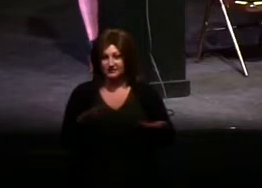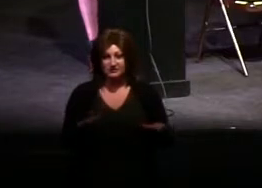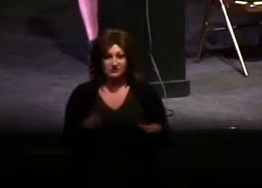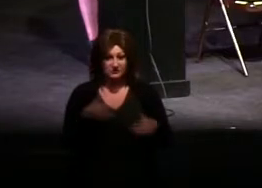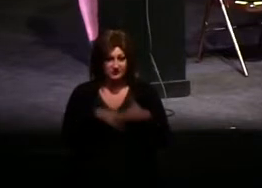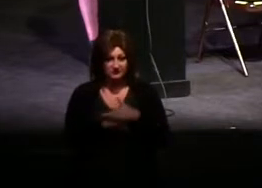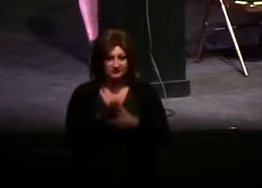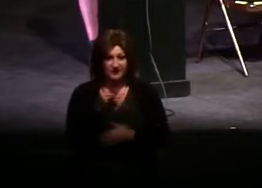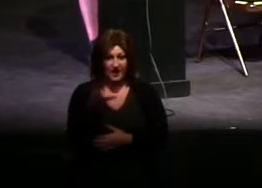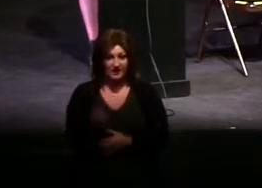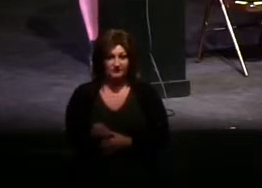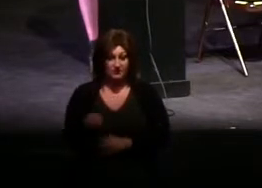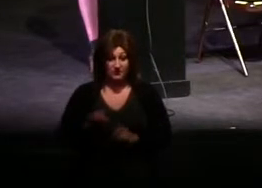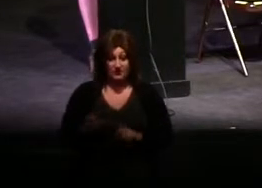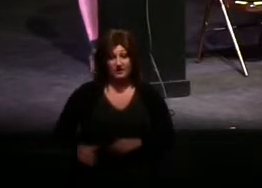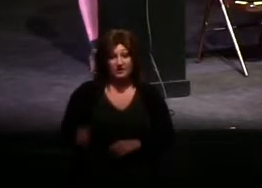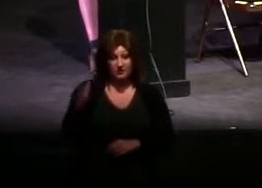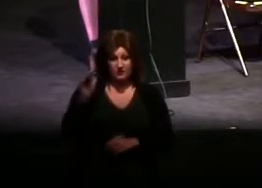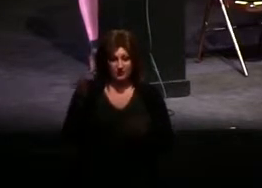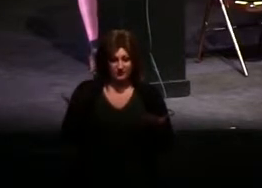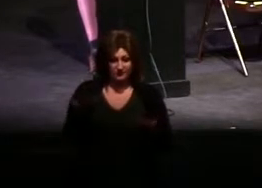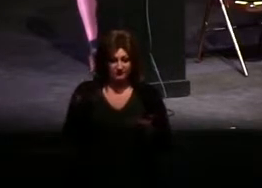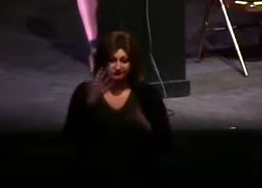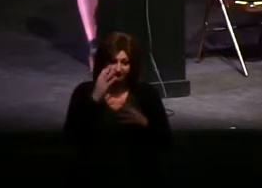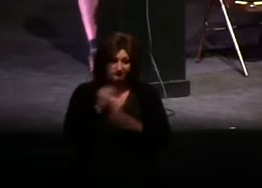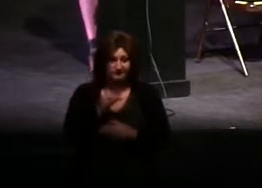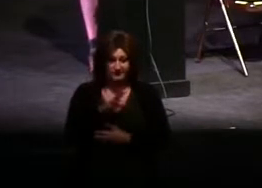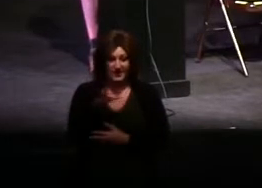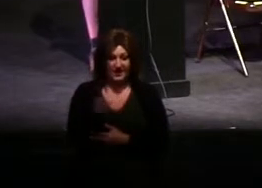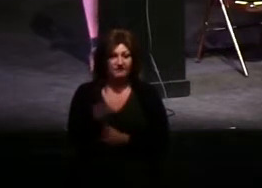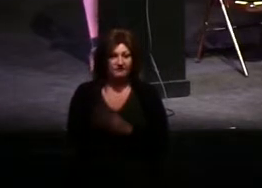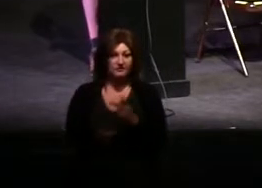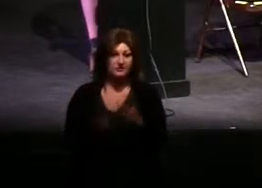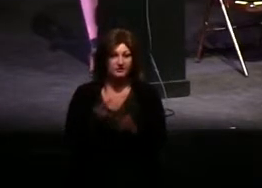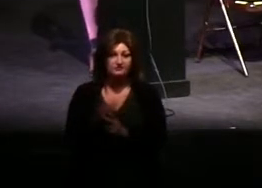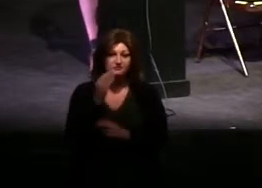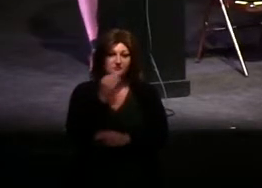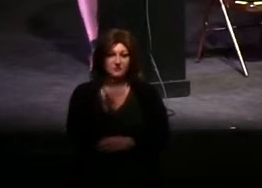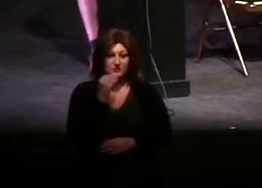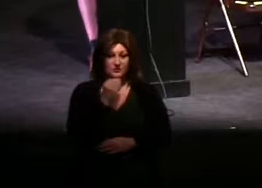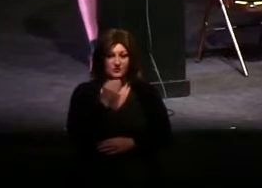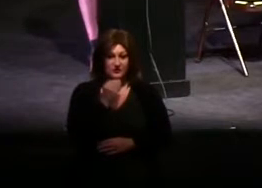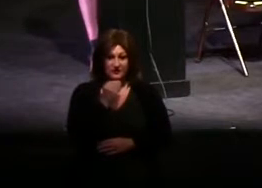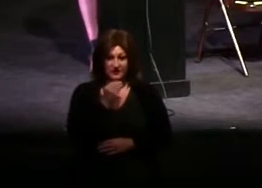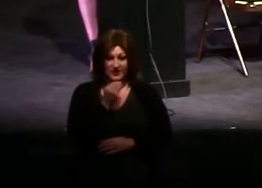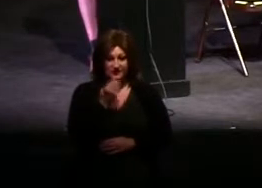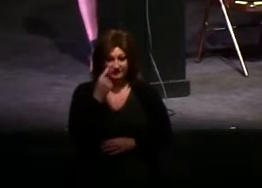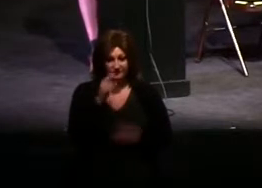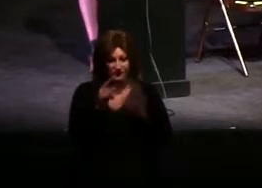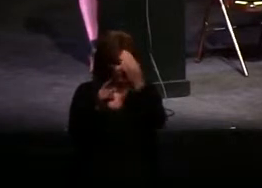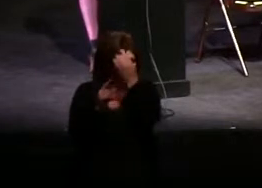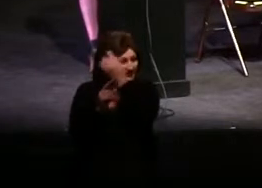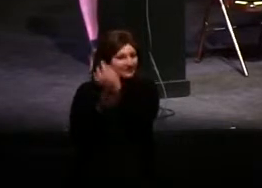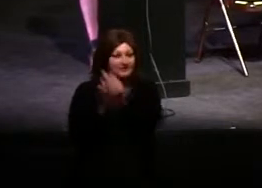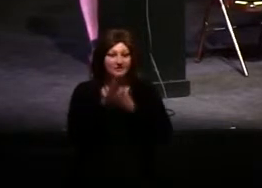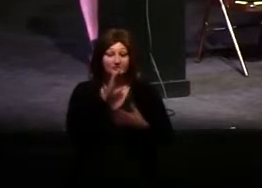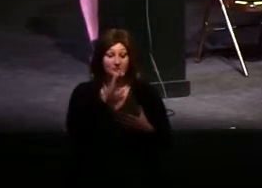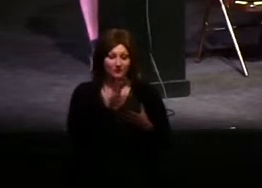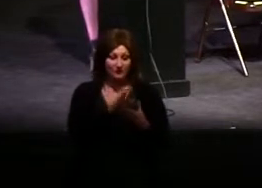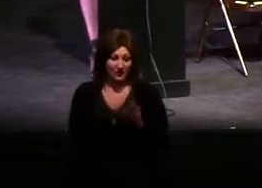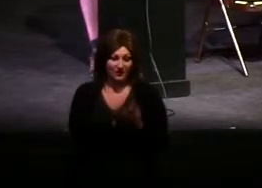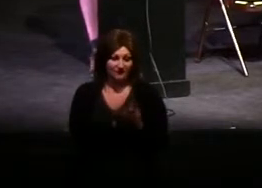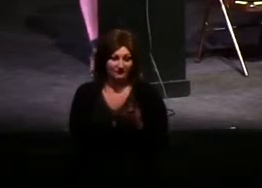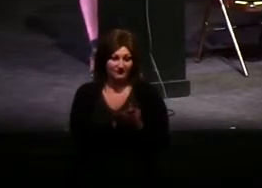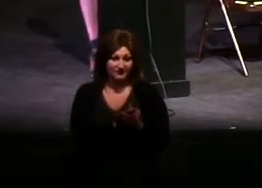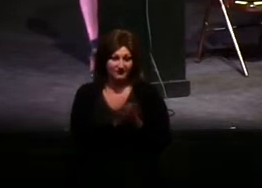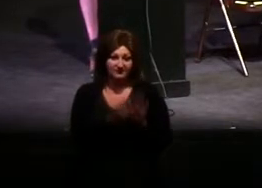born in Africa but grew up on the Palouse the experience of African food and to make his wife and